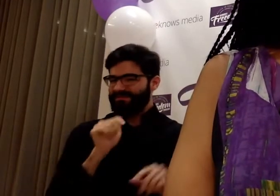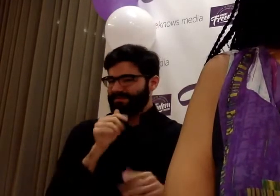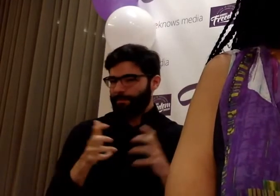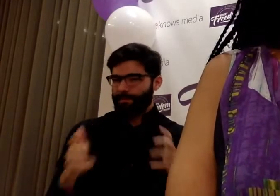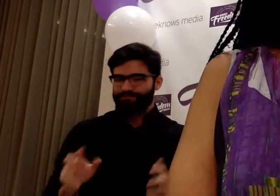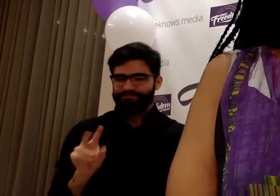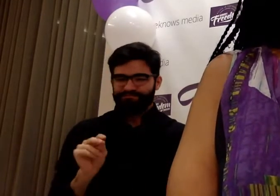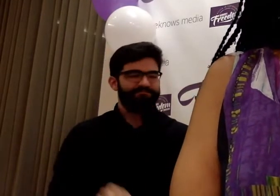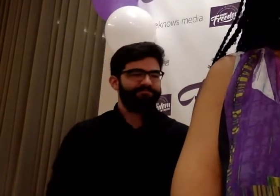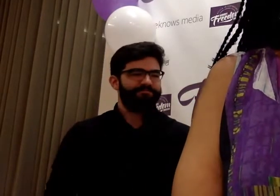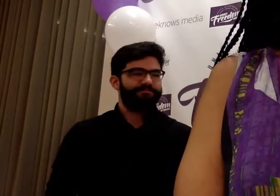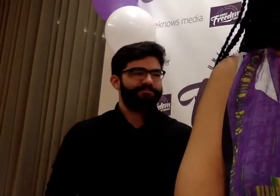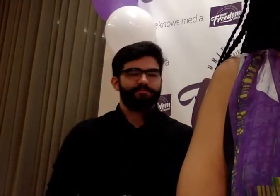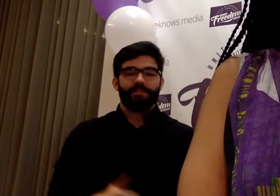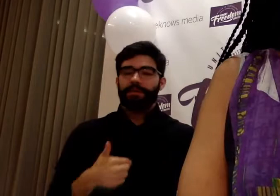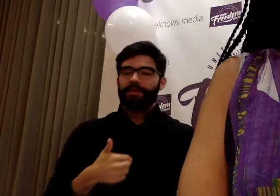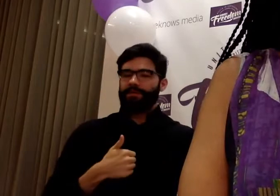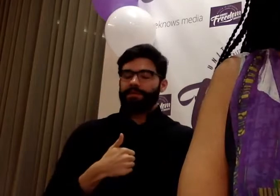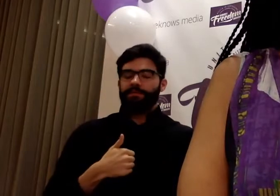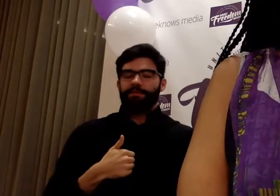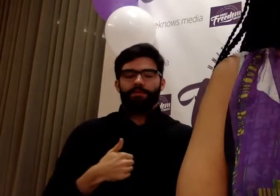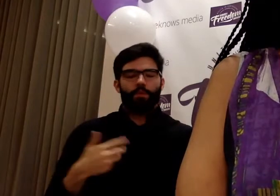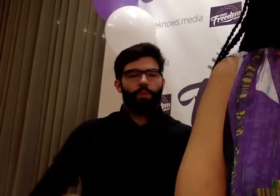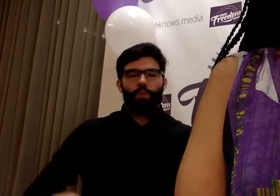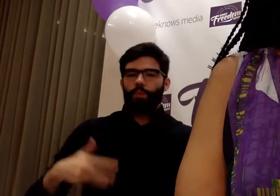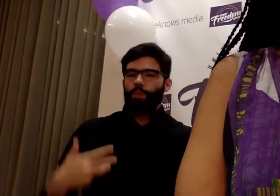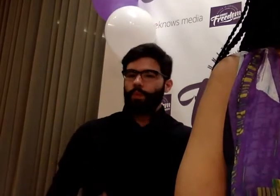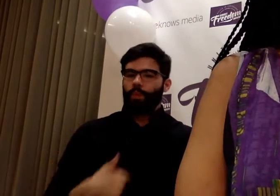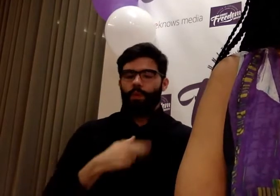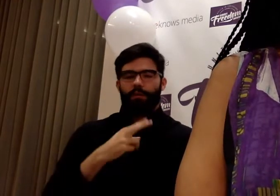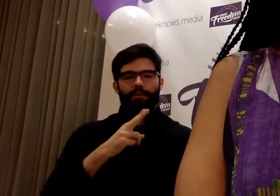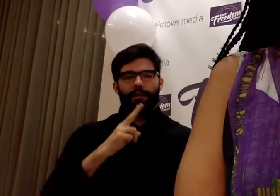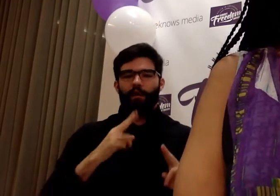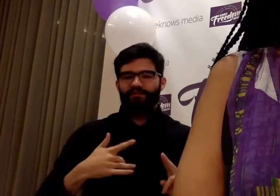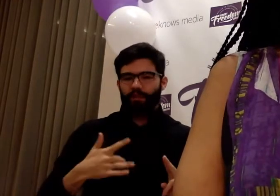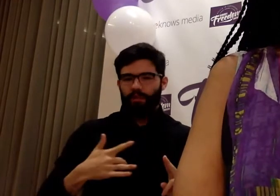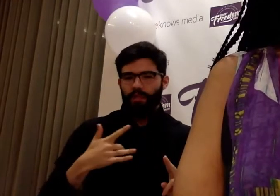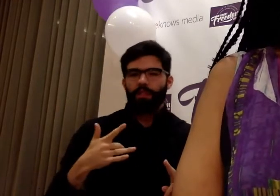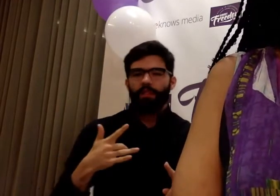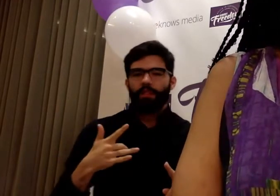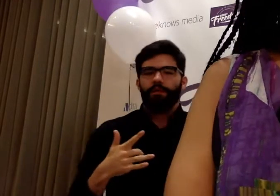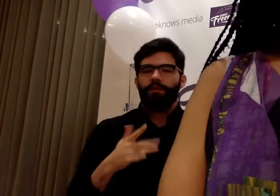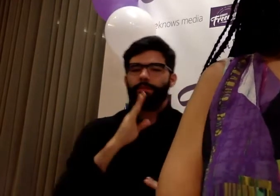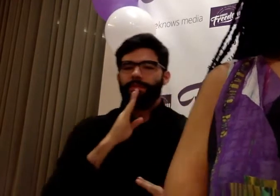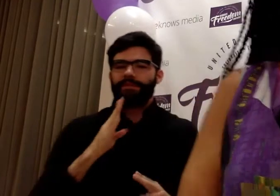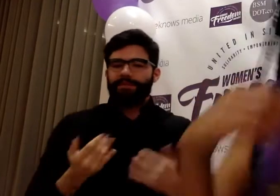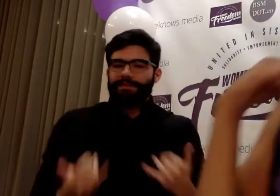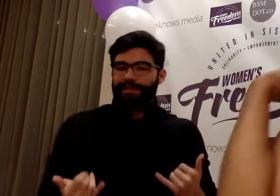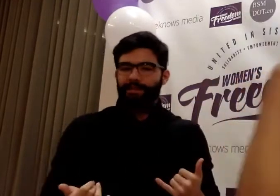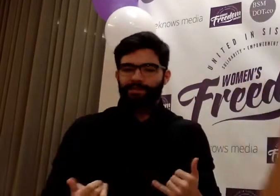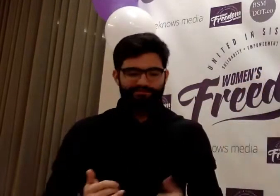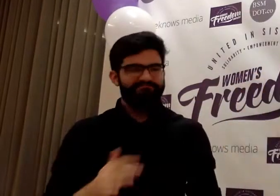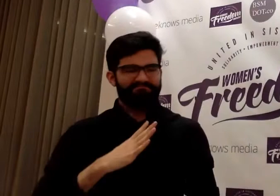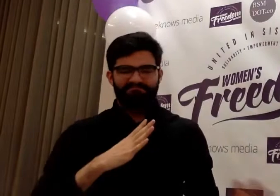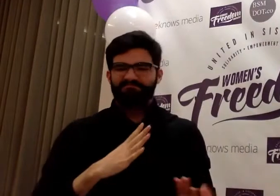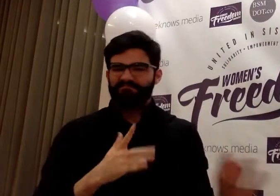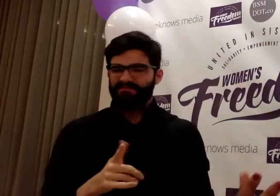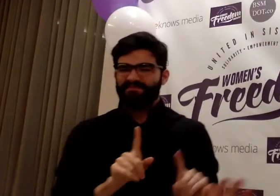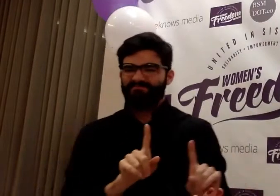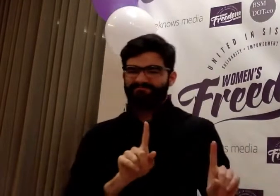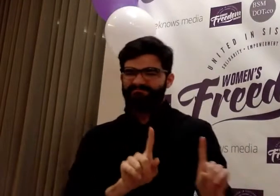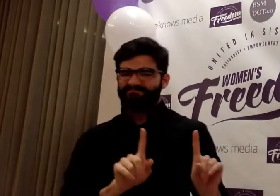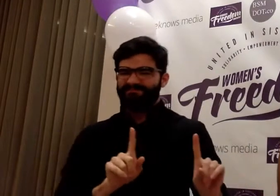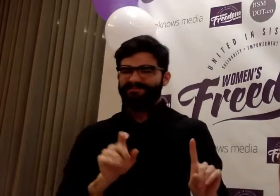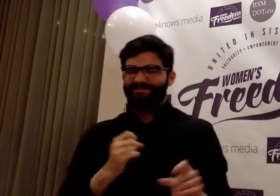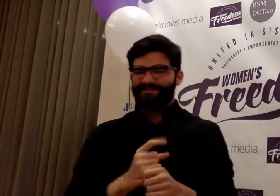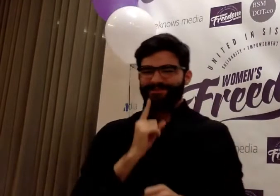that much. I am so honored to be in this moment. But let me back up some, because I want to make sure